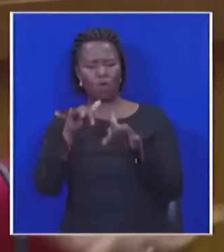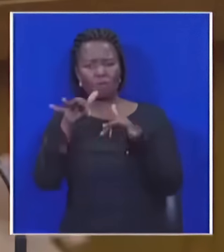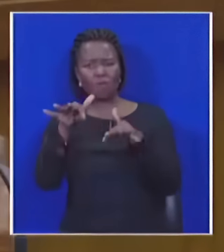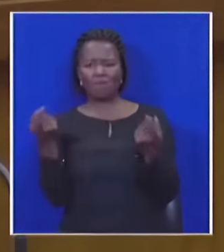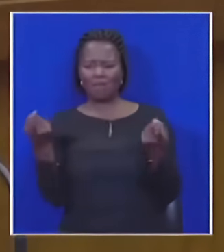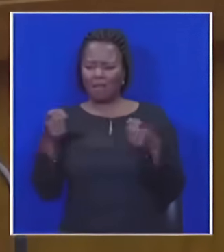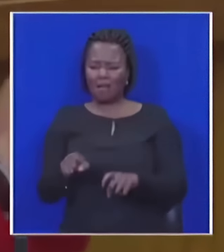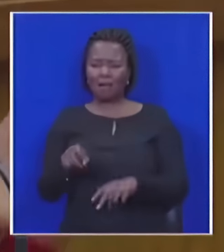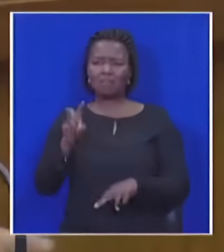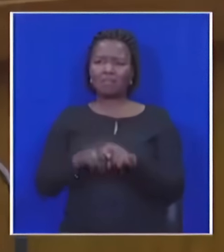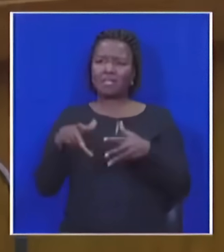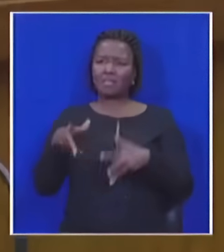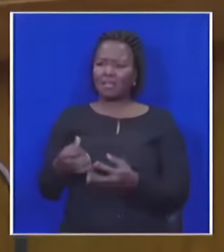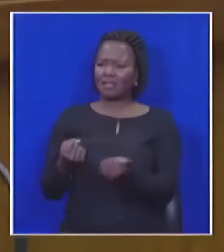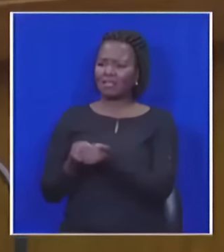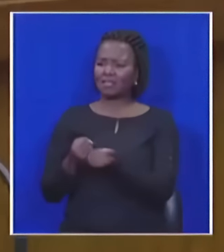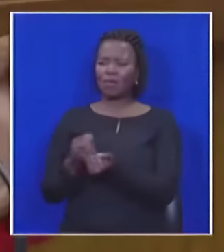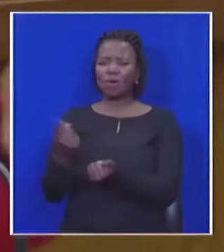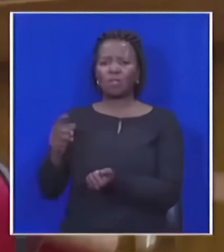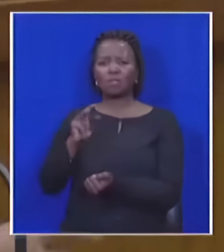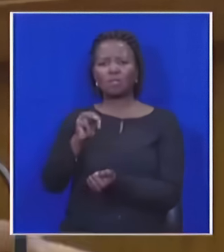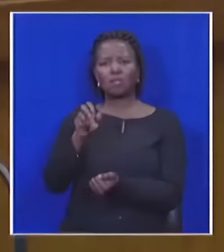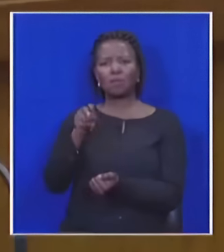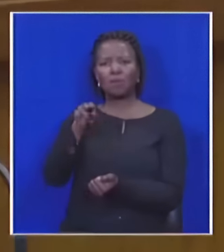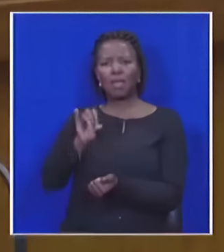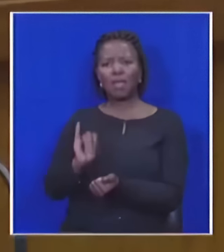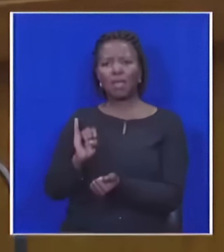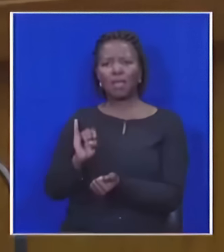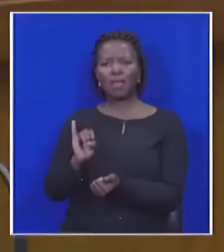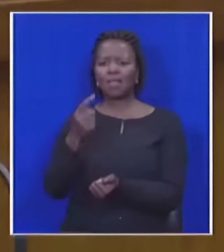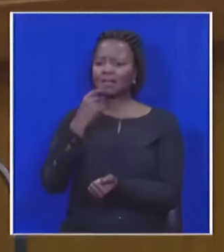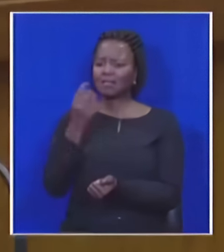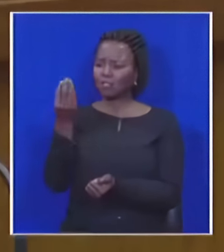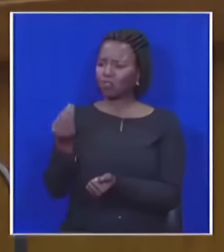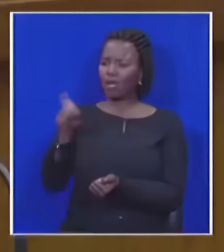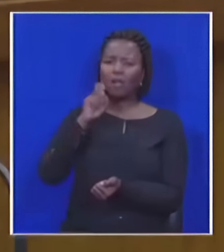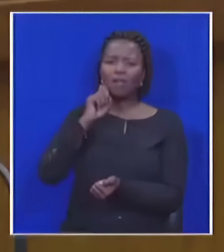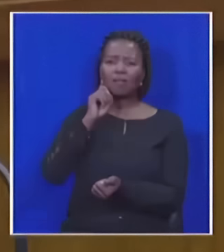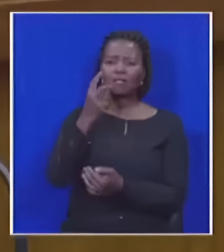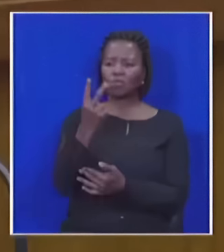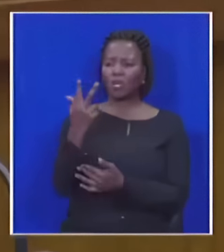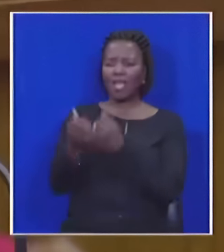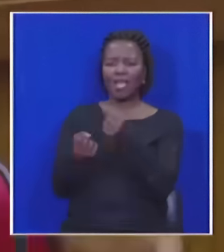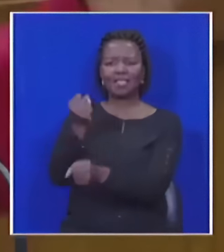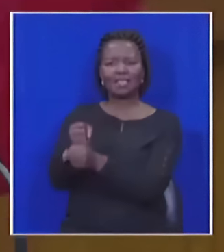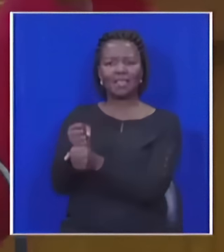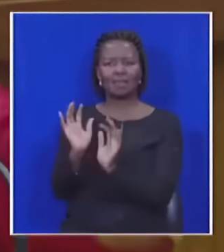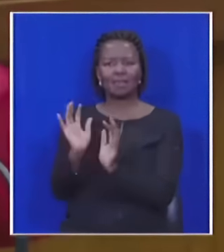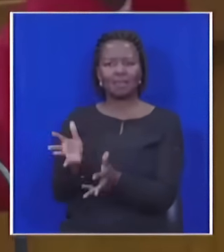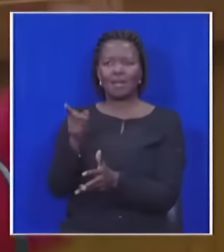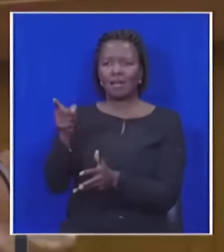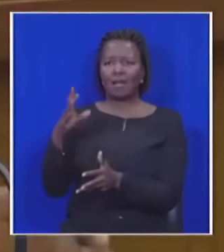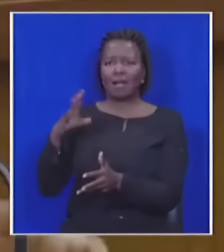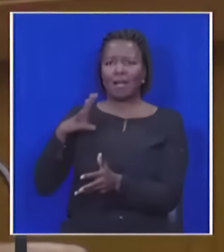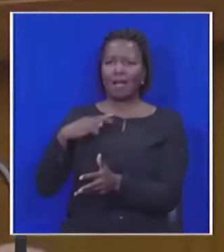to defend Dudu Myeni Zuma and her son, a child of 28 years old, with a lot